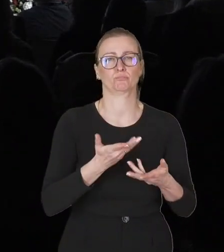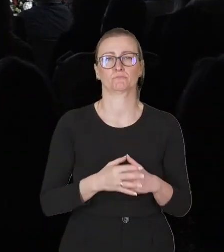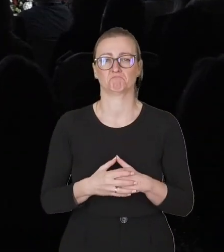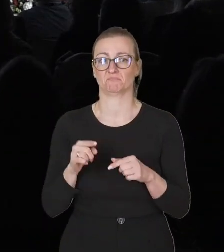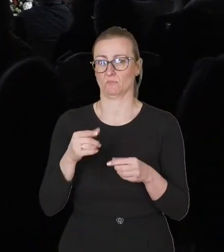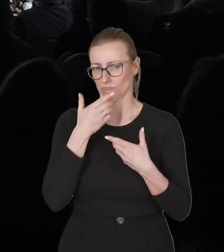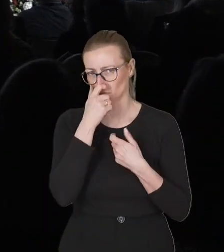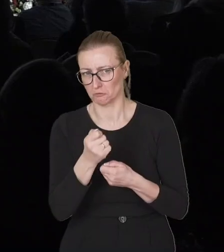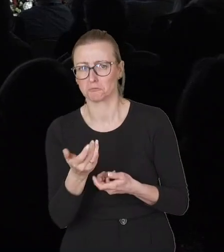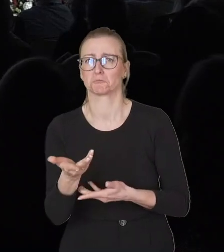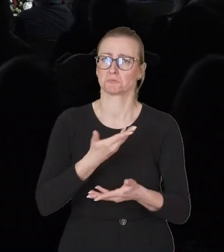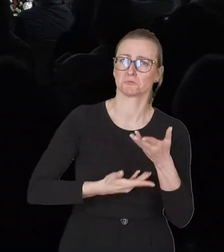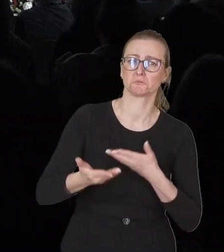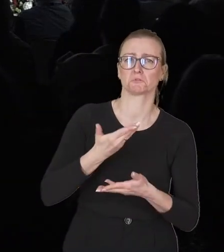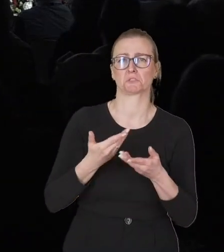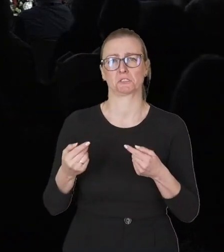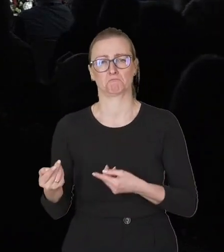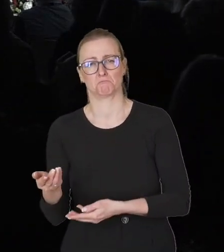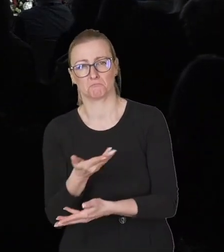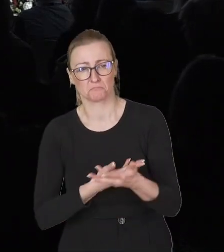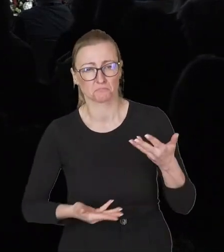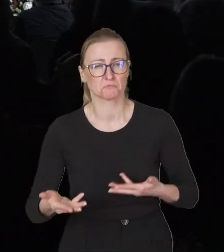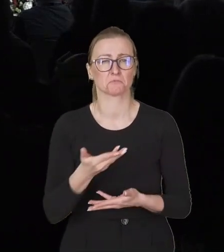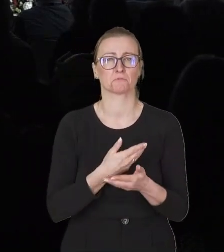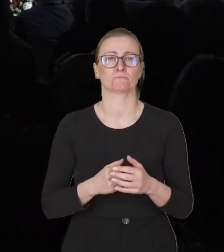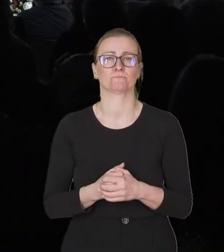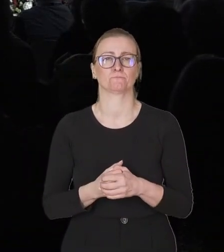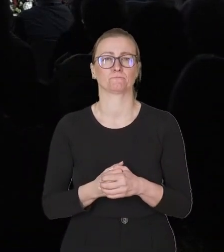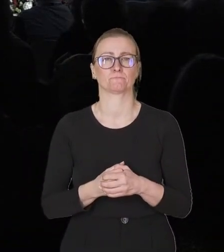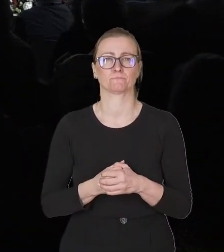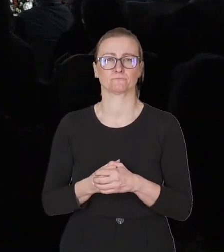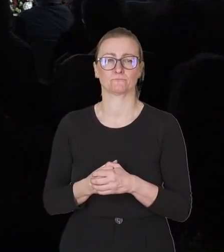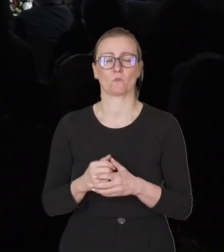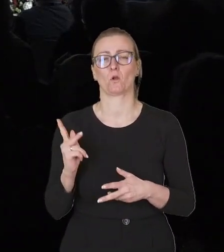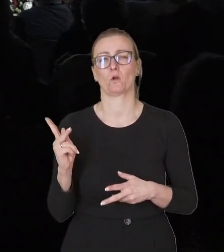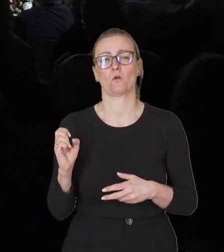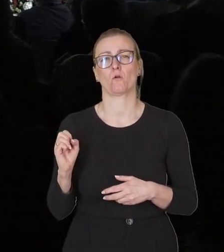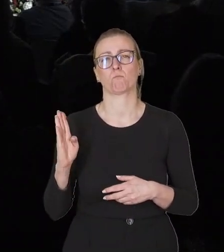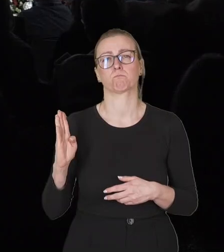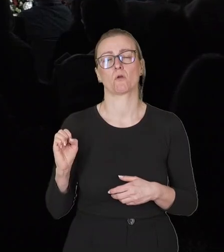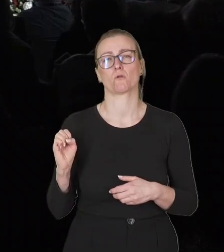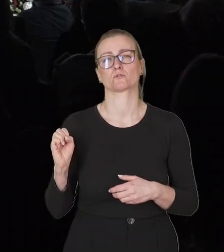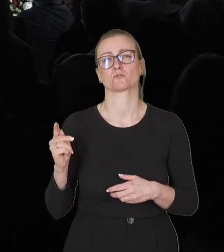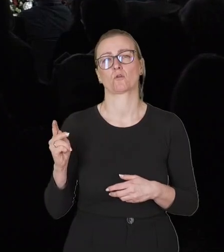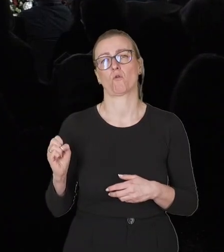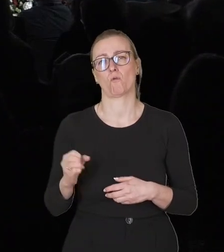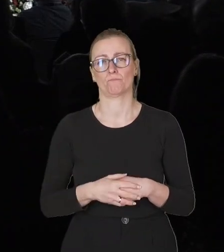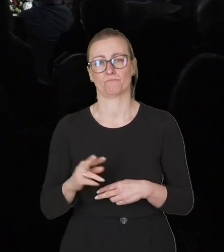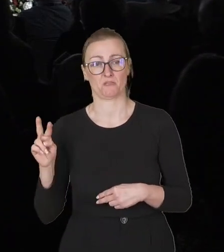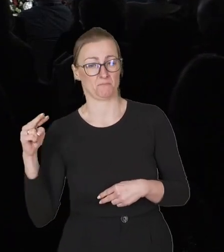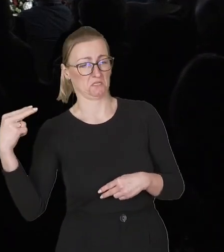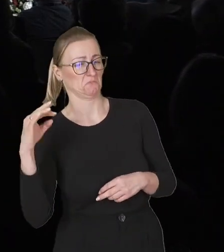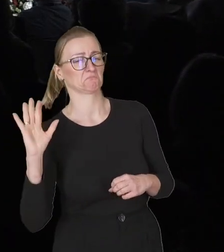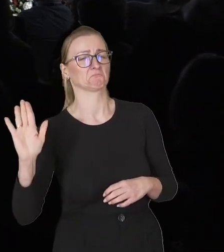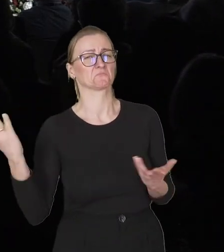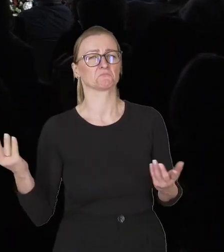Kobosko, because you have this perspective of the member of the ITRE committee, but at the same time you are participating in this panel for the future